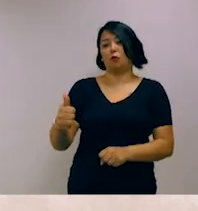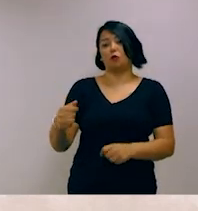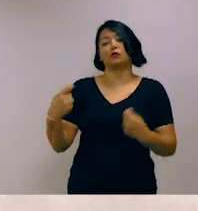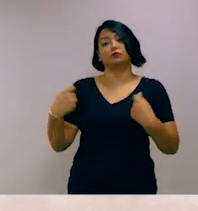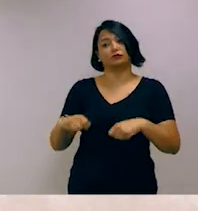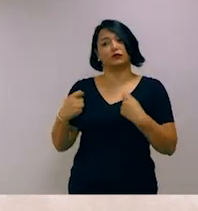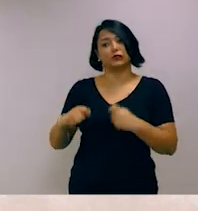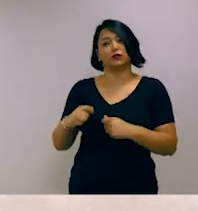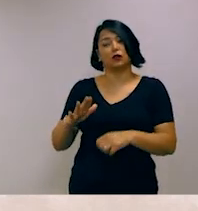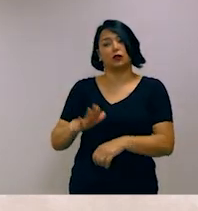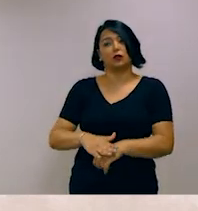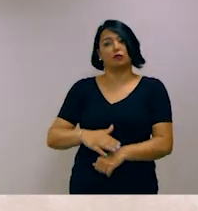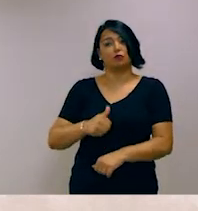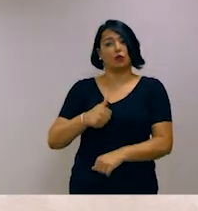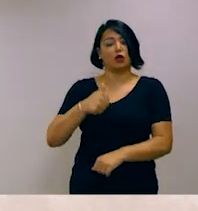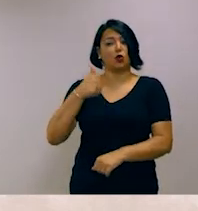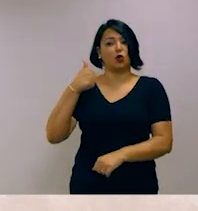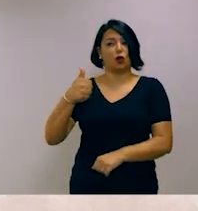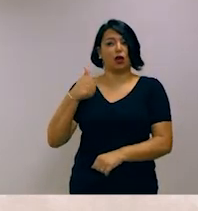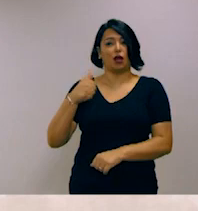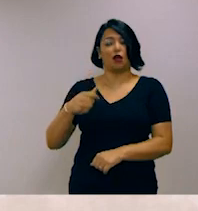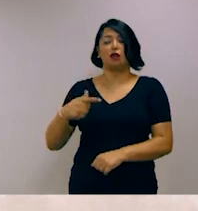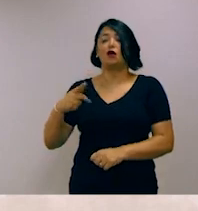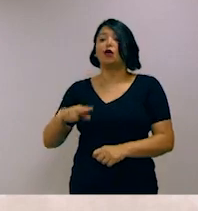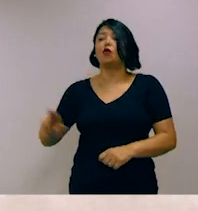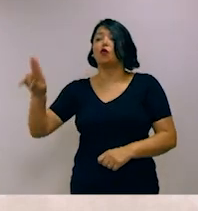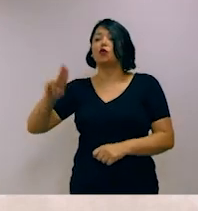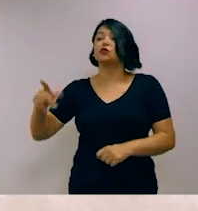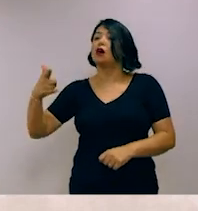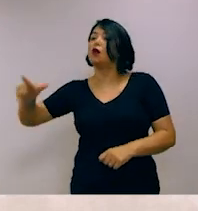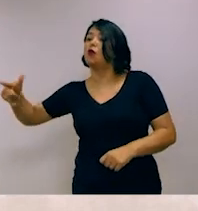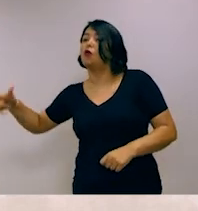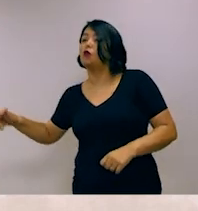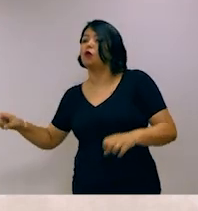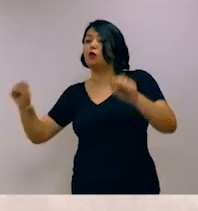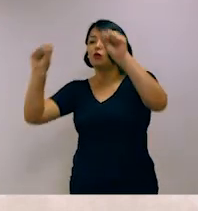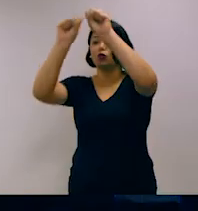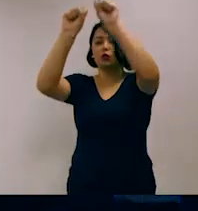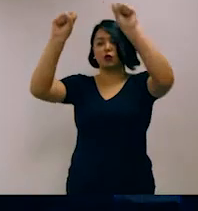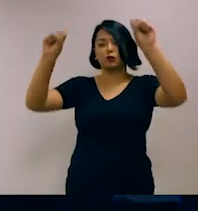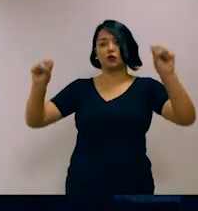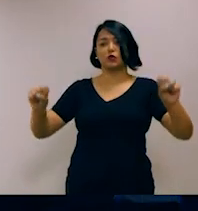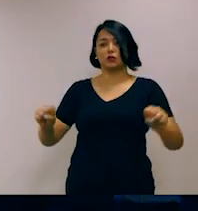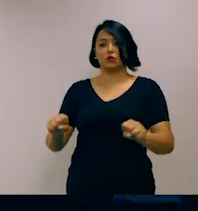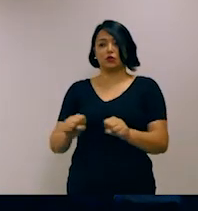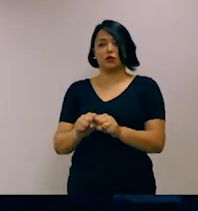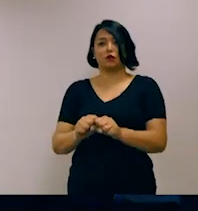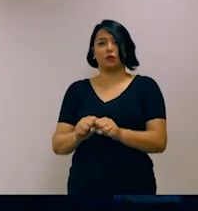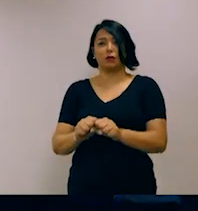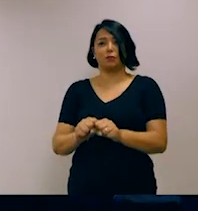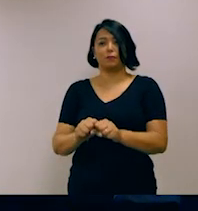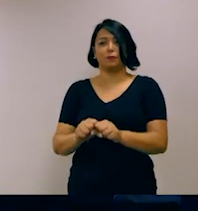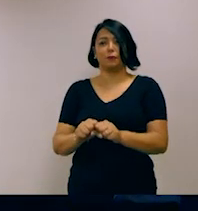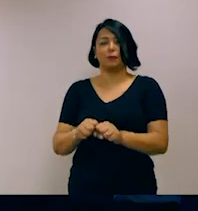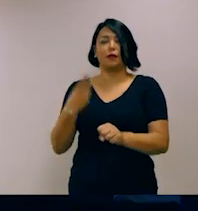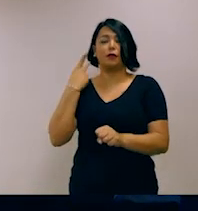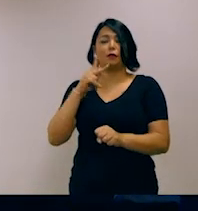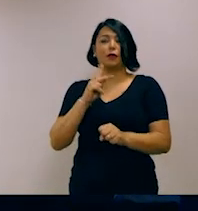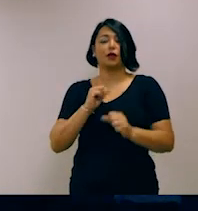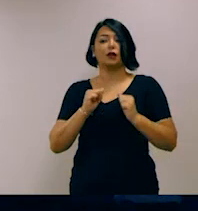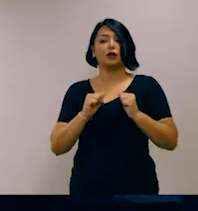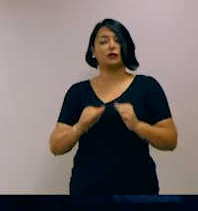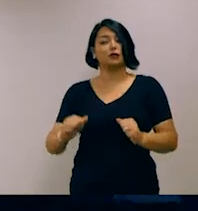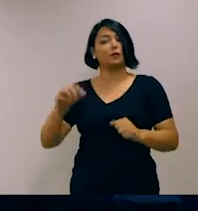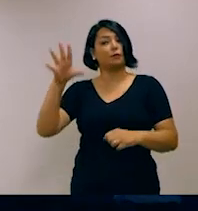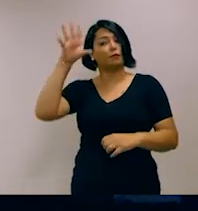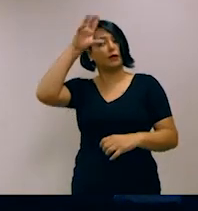to enrich these data. We need to extract data from other systems. We need to investigate what is necessary